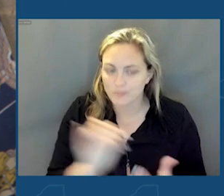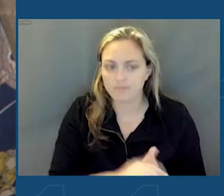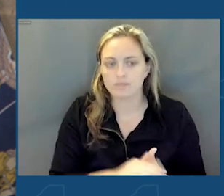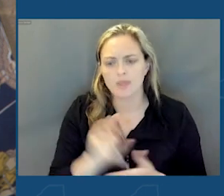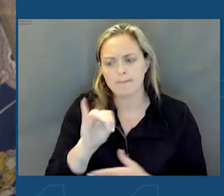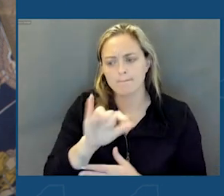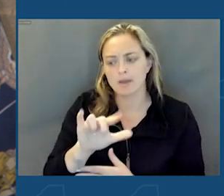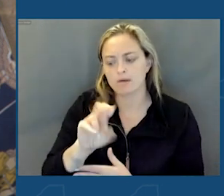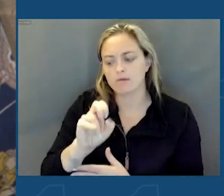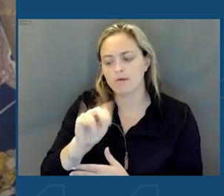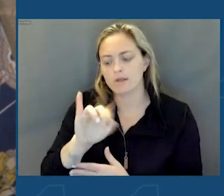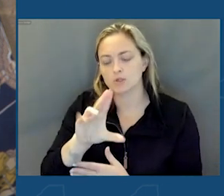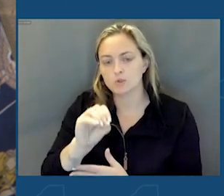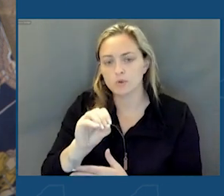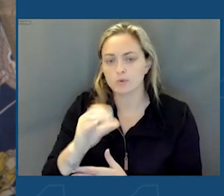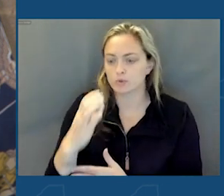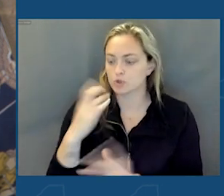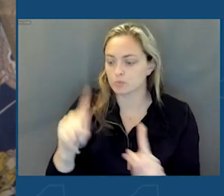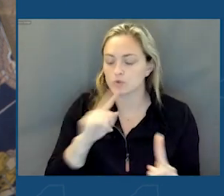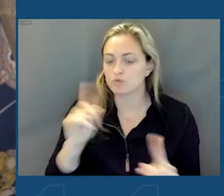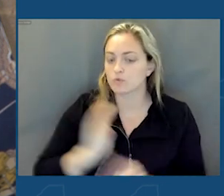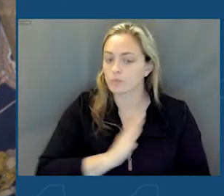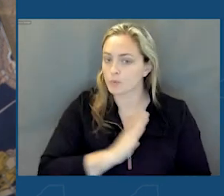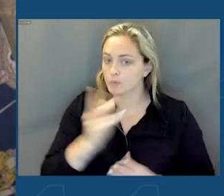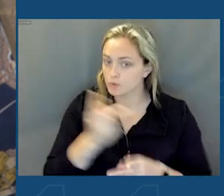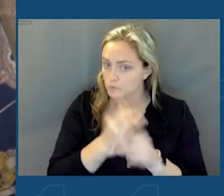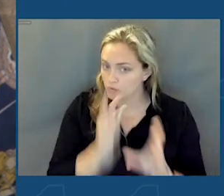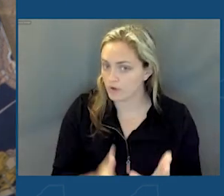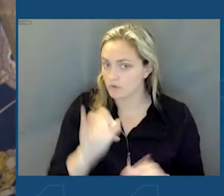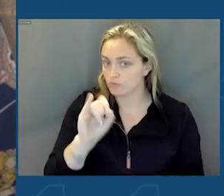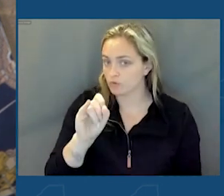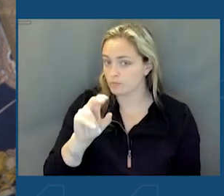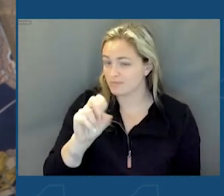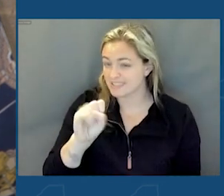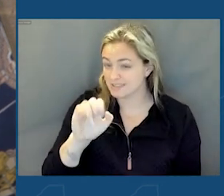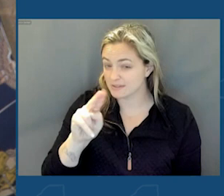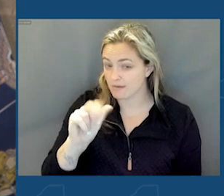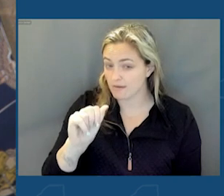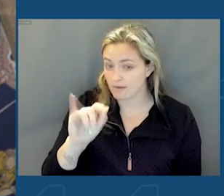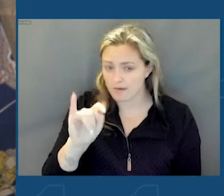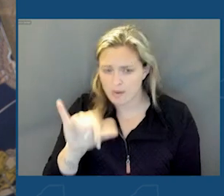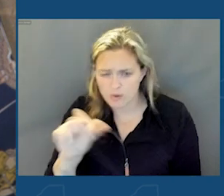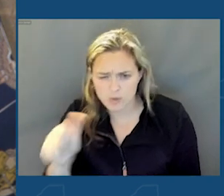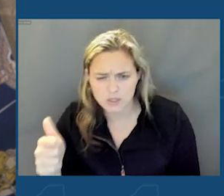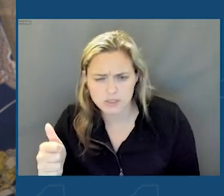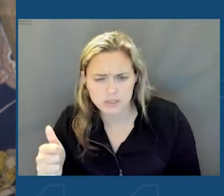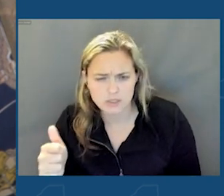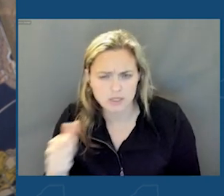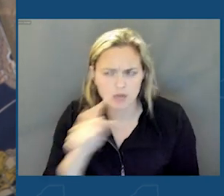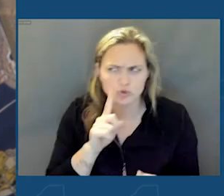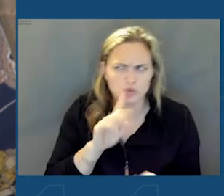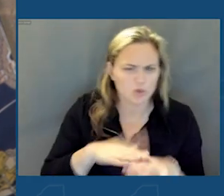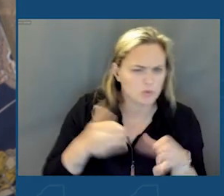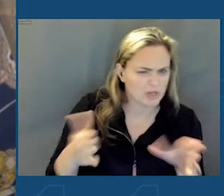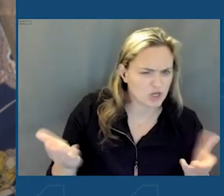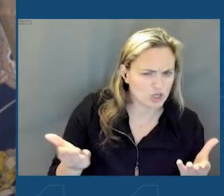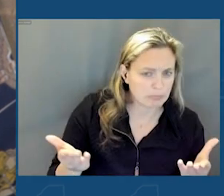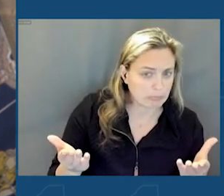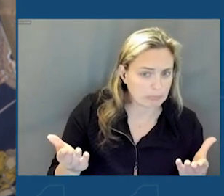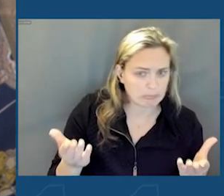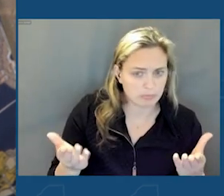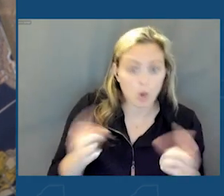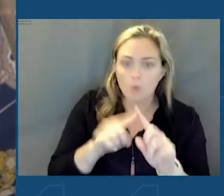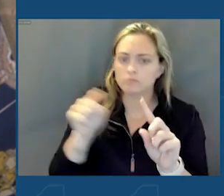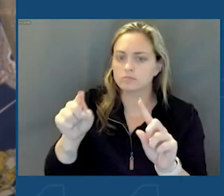Enslow, the chairman of the Board of Supervisors of Seneca County. Anybody else? I'm sure he's on his way. Okay, I'm